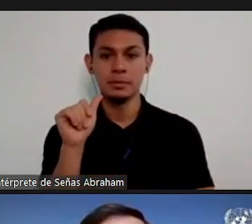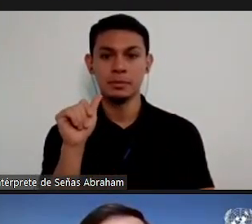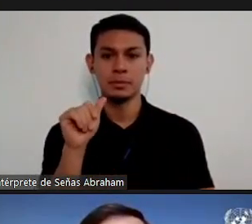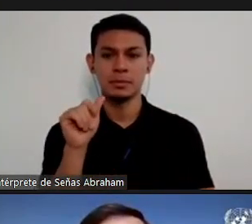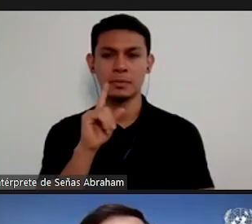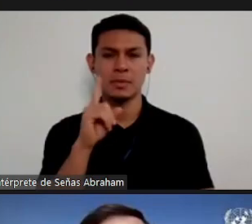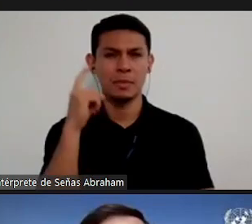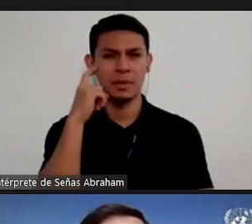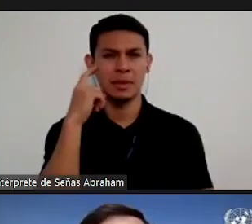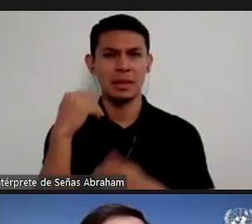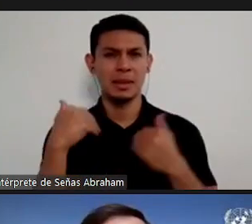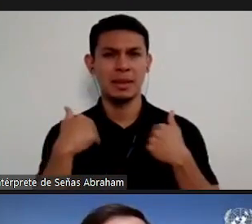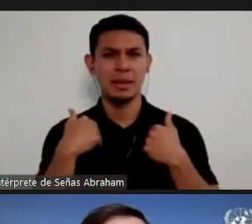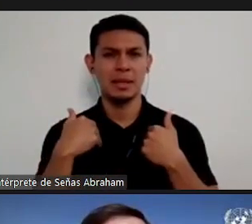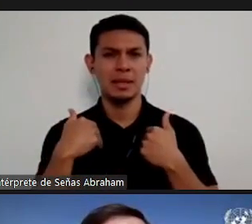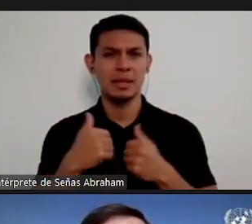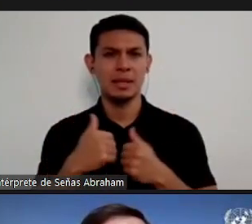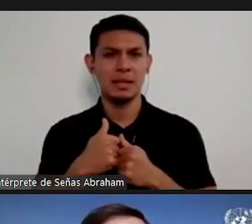online